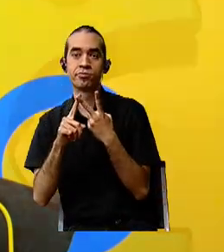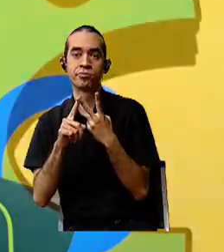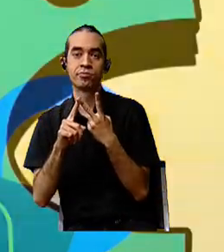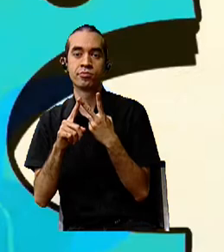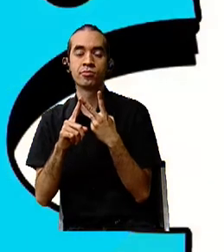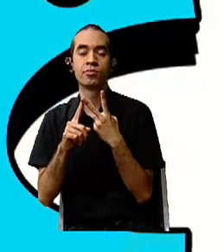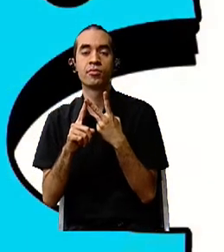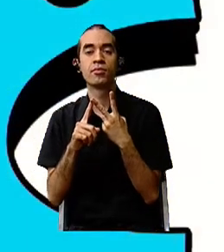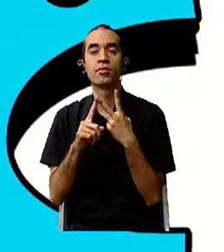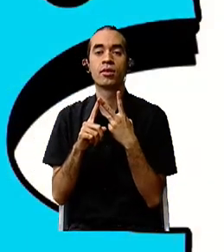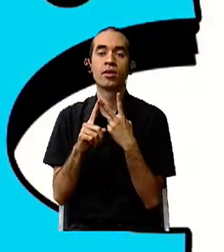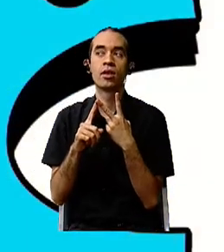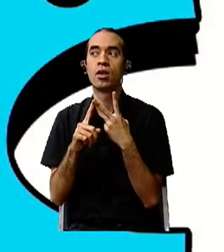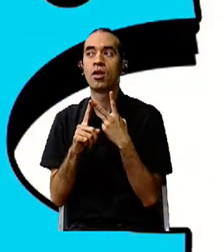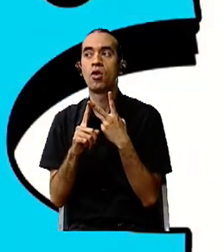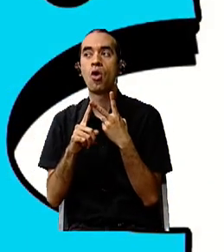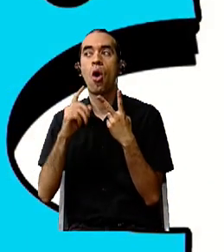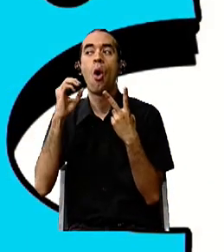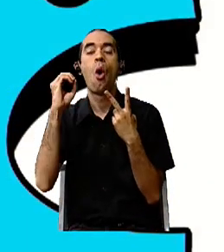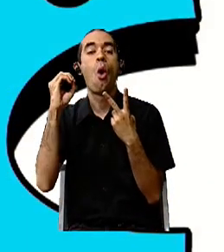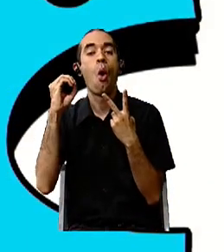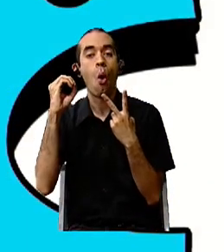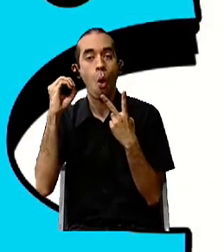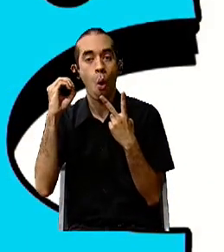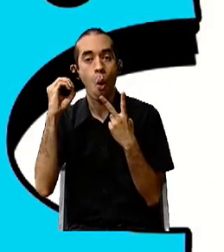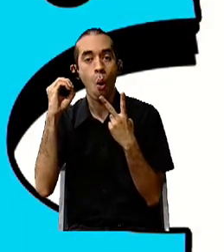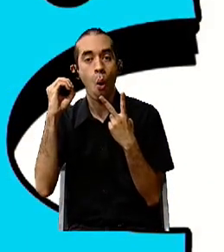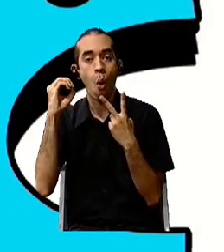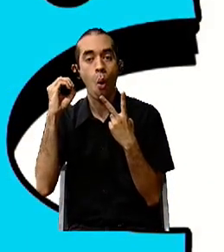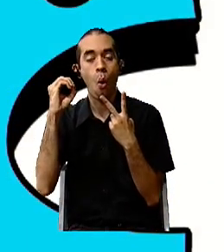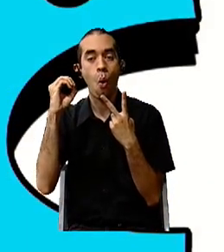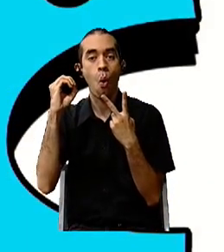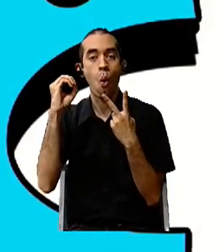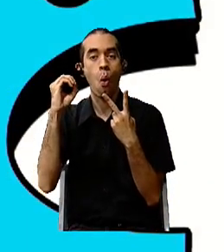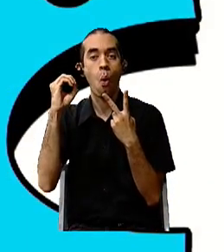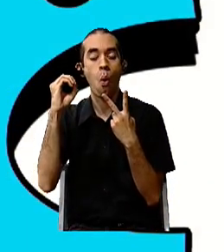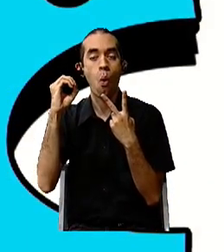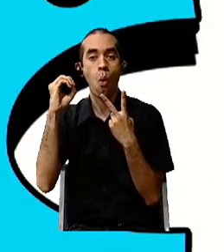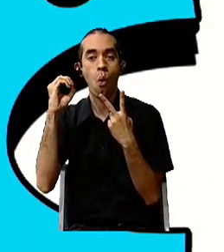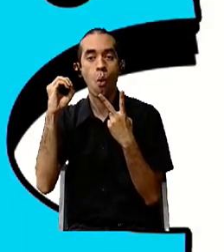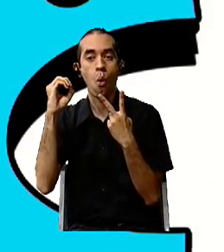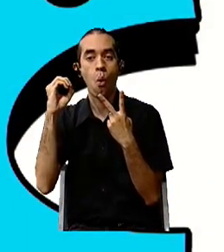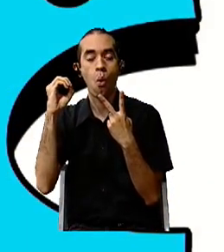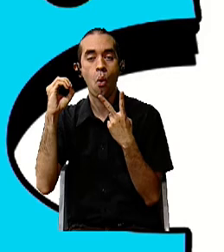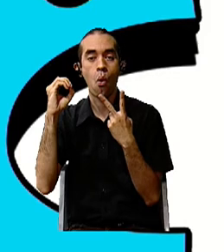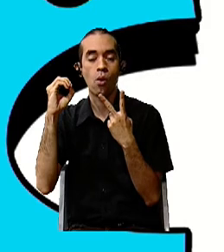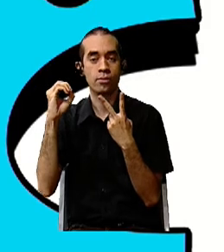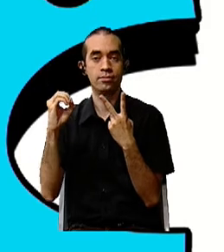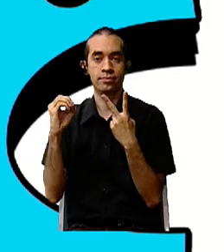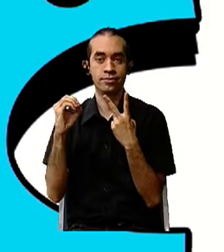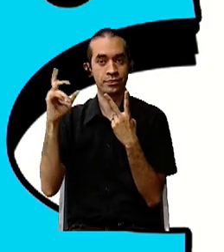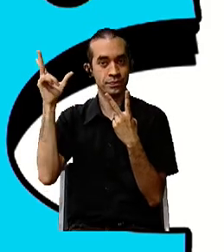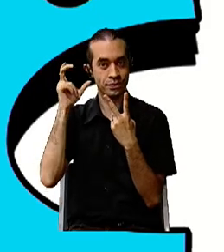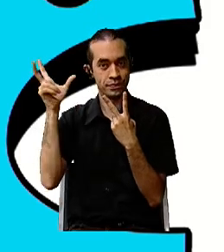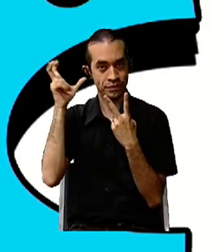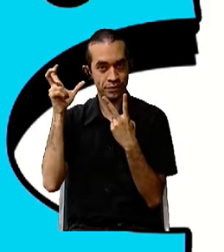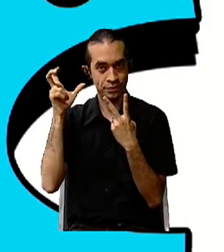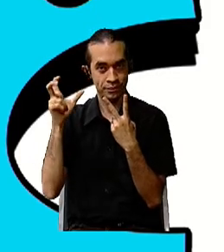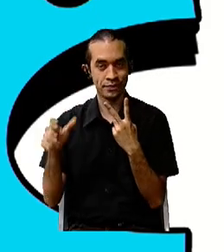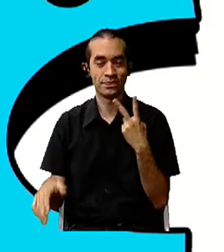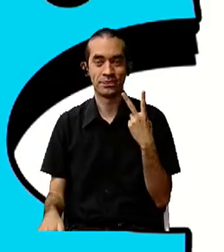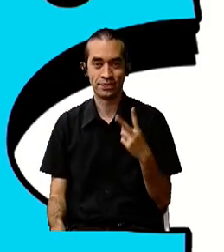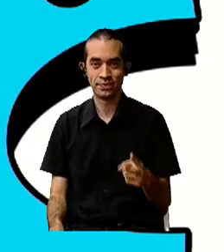the sound of letter O, el sonido de la letra O, O. Listen to this,